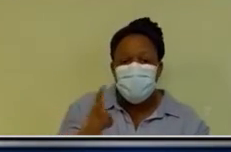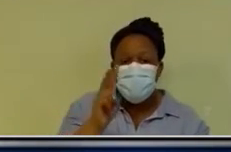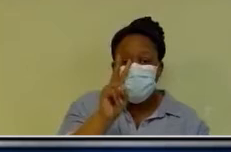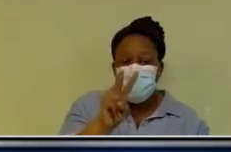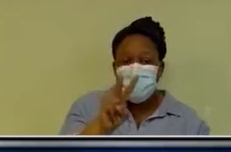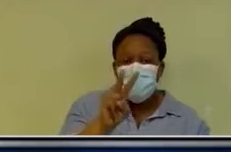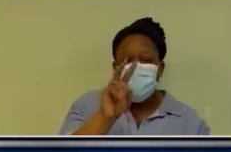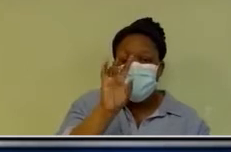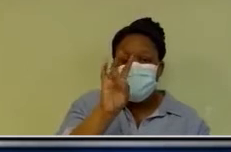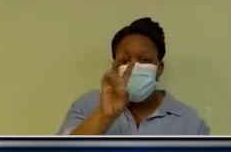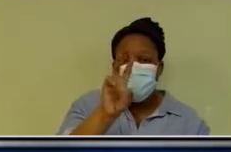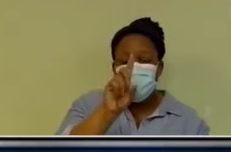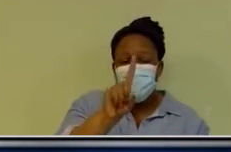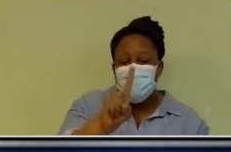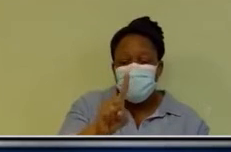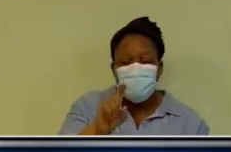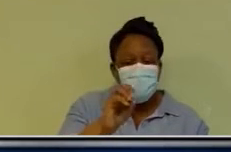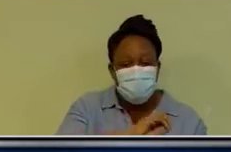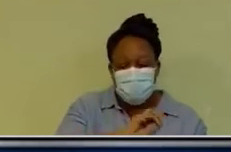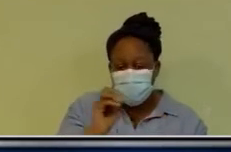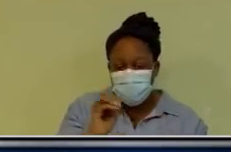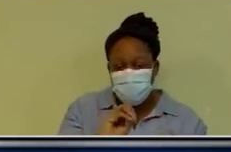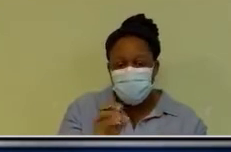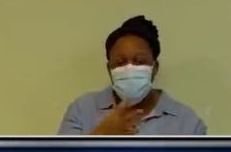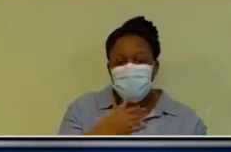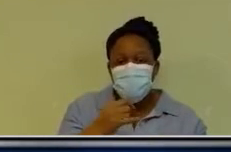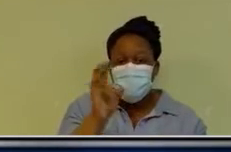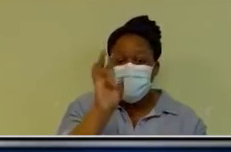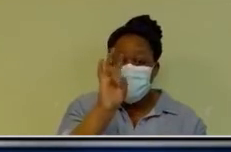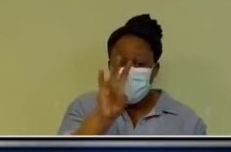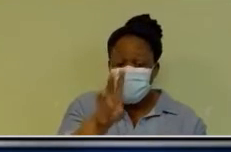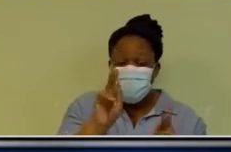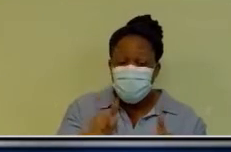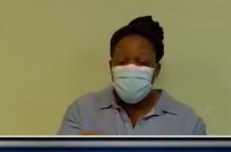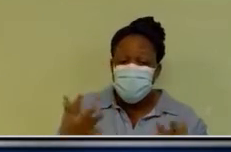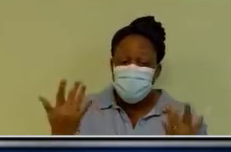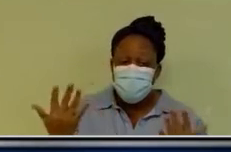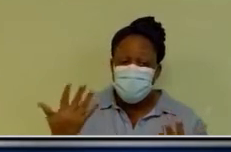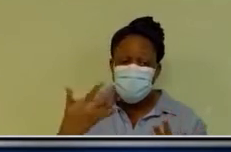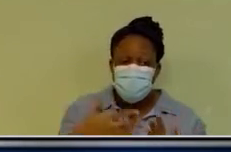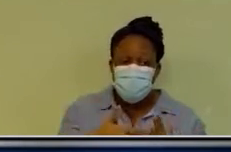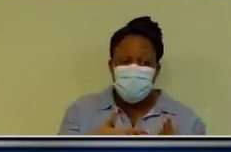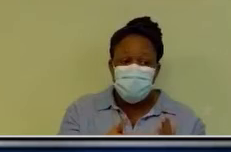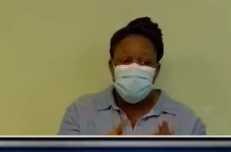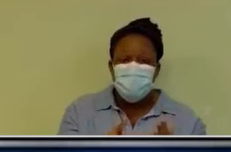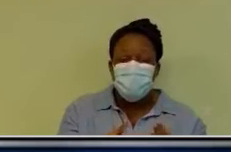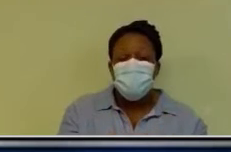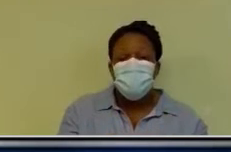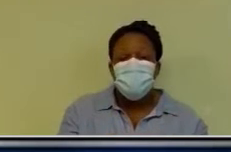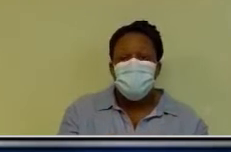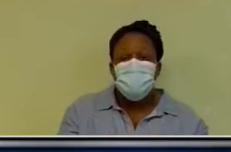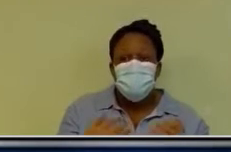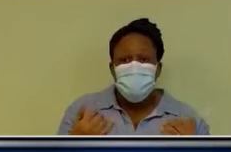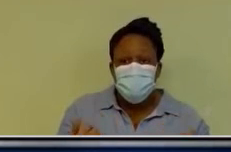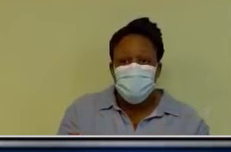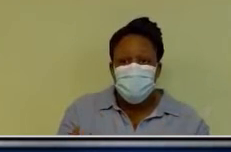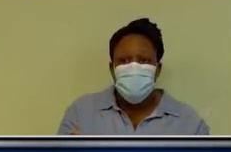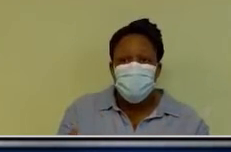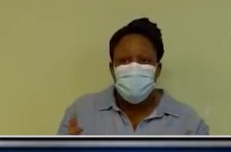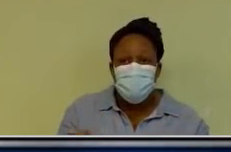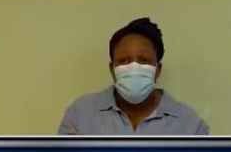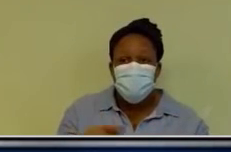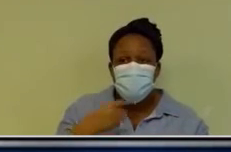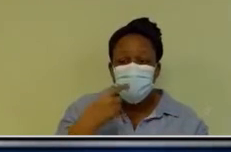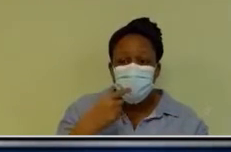271 confirmed negative, and 7 results pending. This afternoon, I want to inform